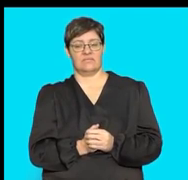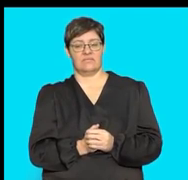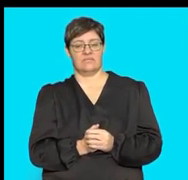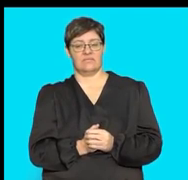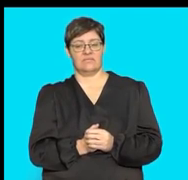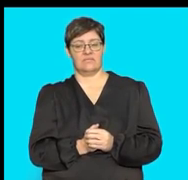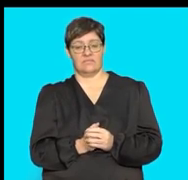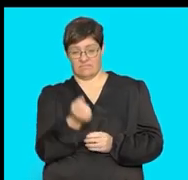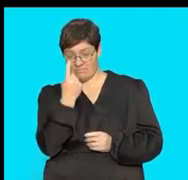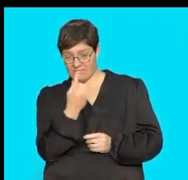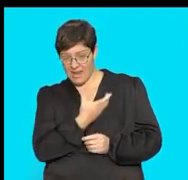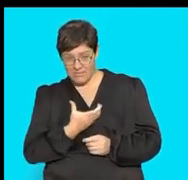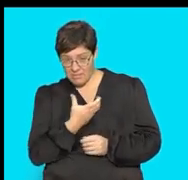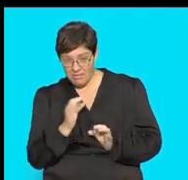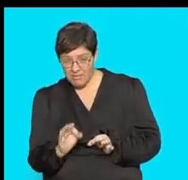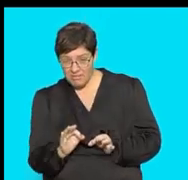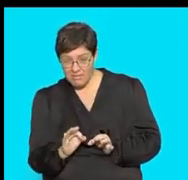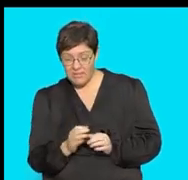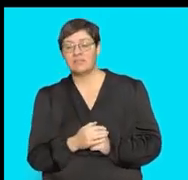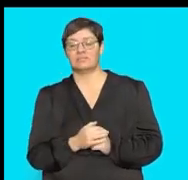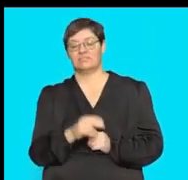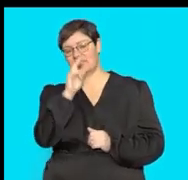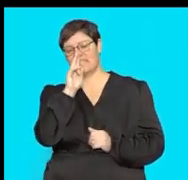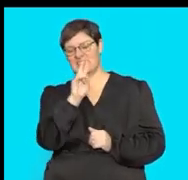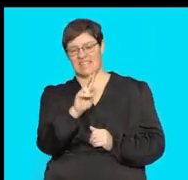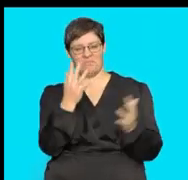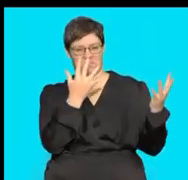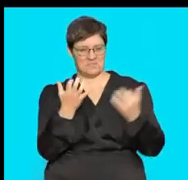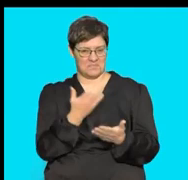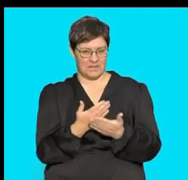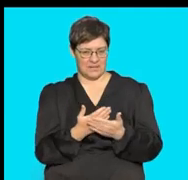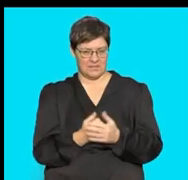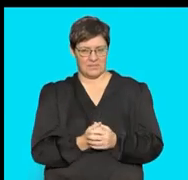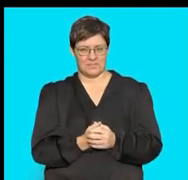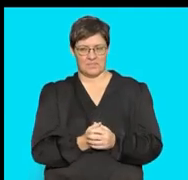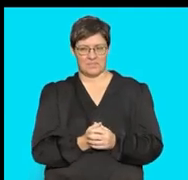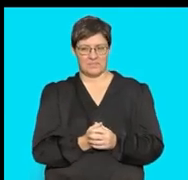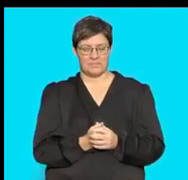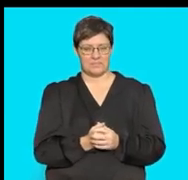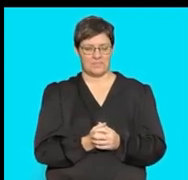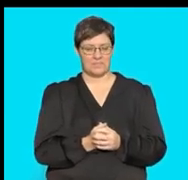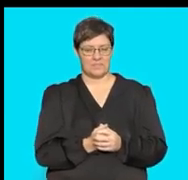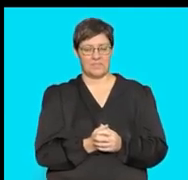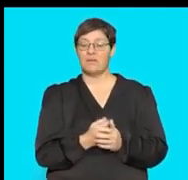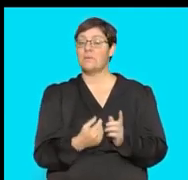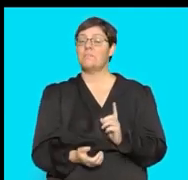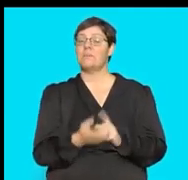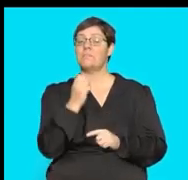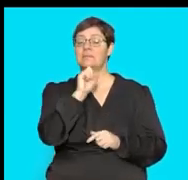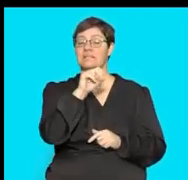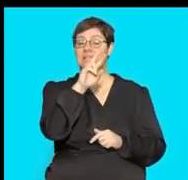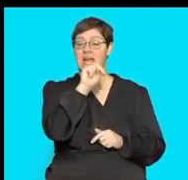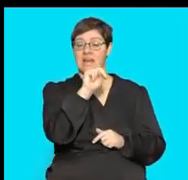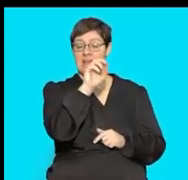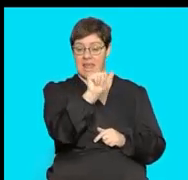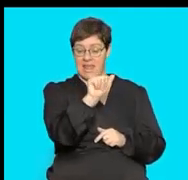Okay, I hope you're all comfortable with that. Let's see if we can work that out. So when we're finding